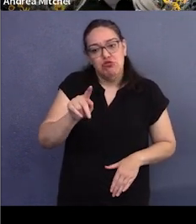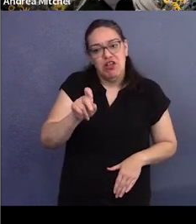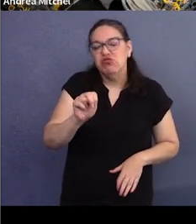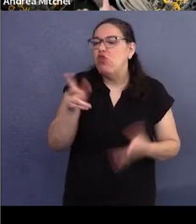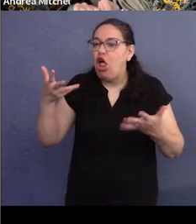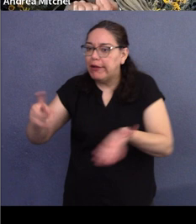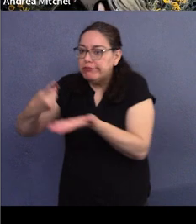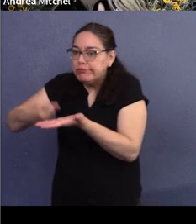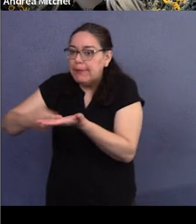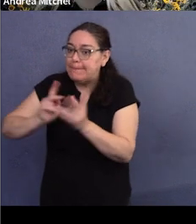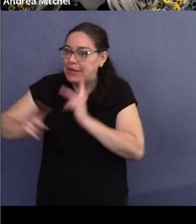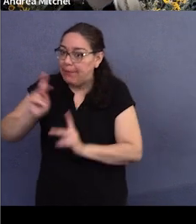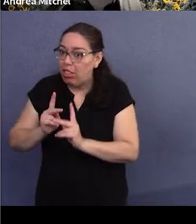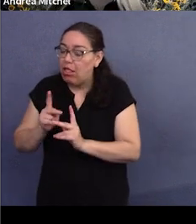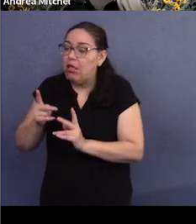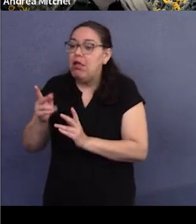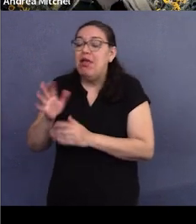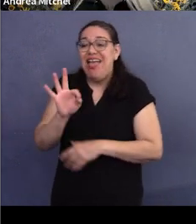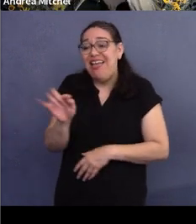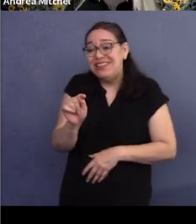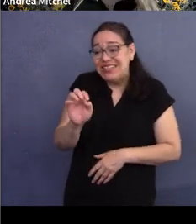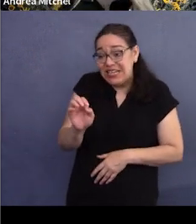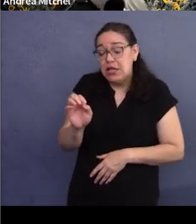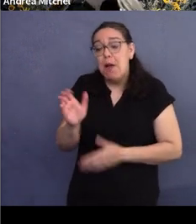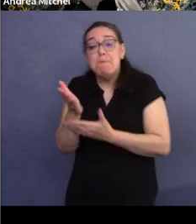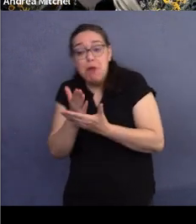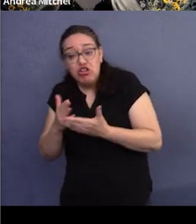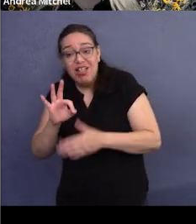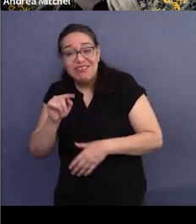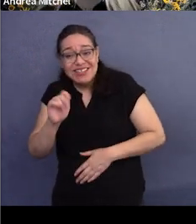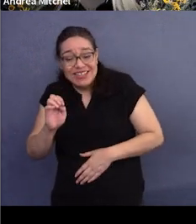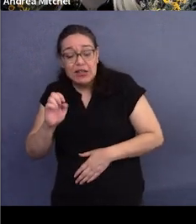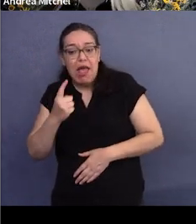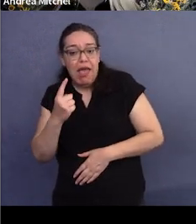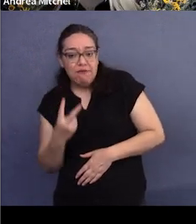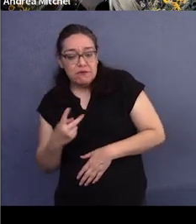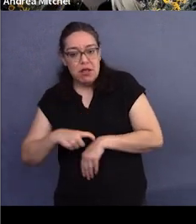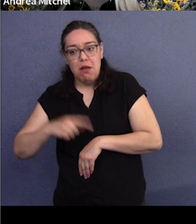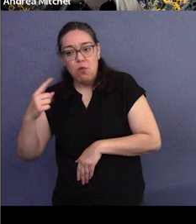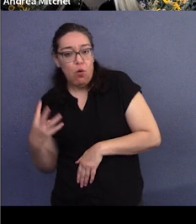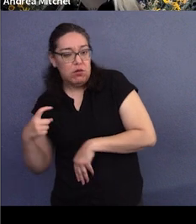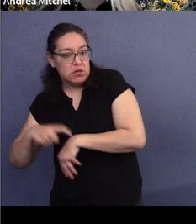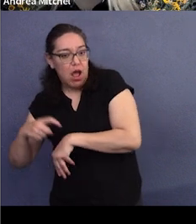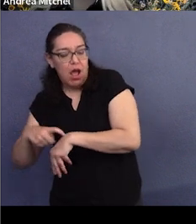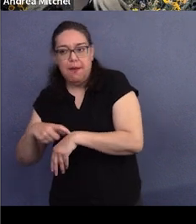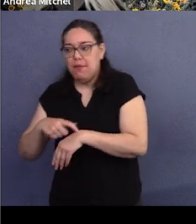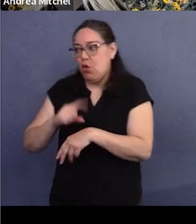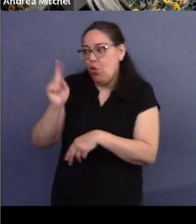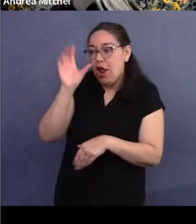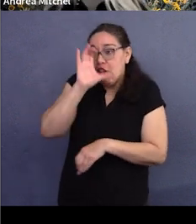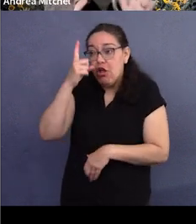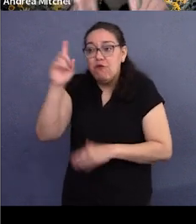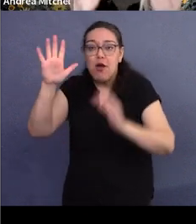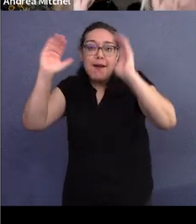FTEs. We've talked about paying them appropriately. We've talked about finding out where you can get like salary